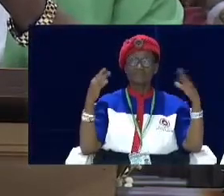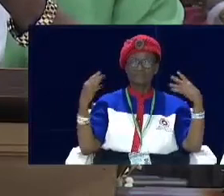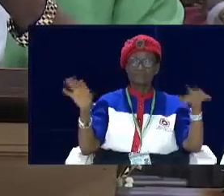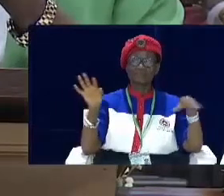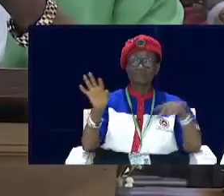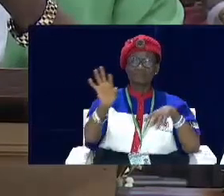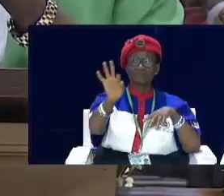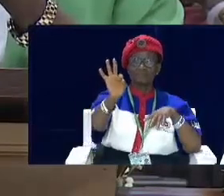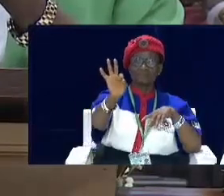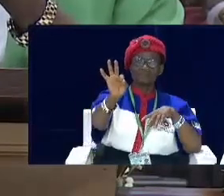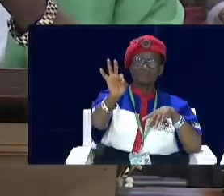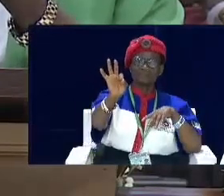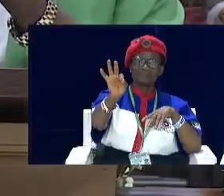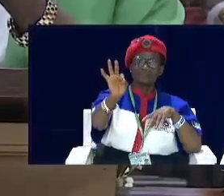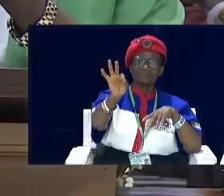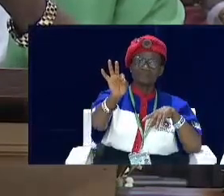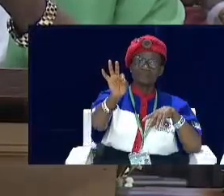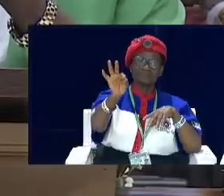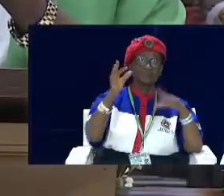Nine. Eson.